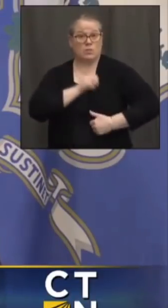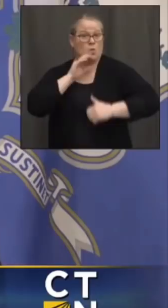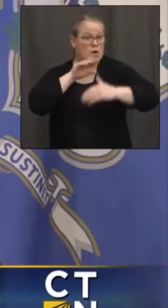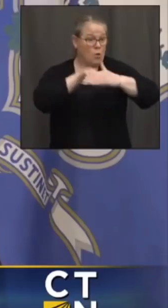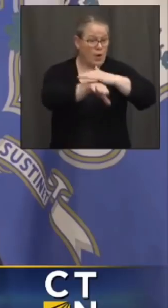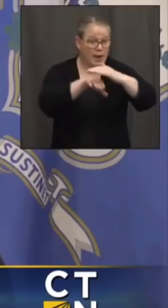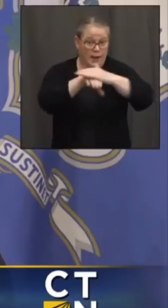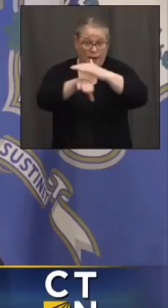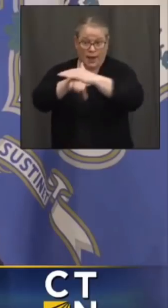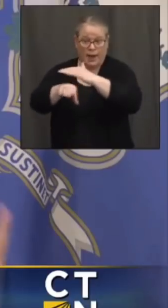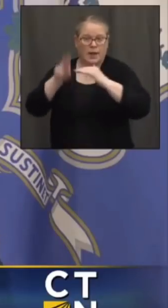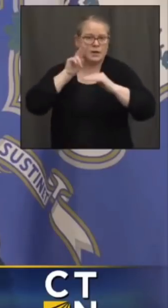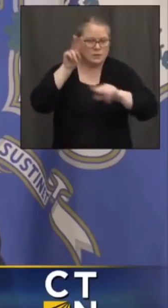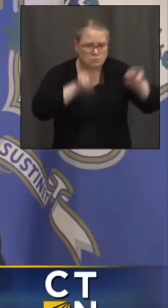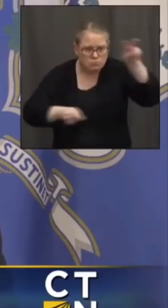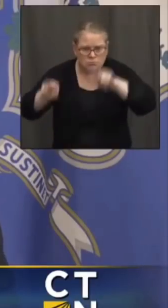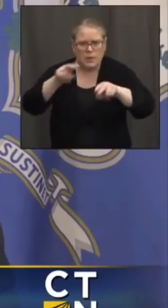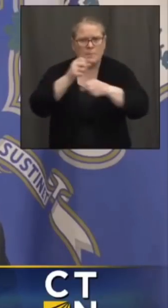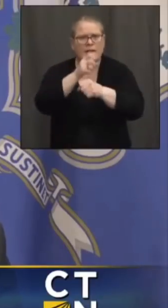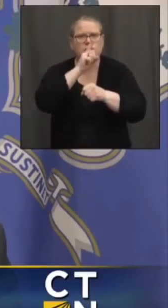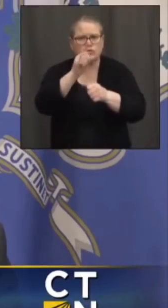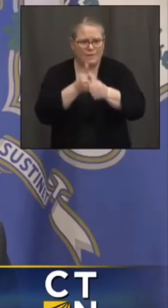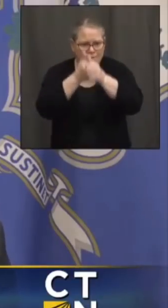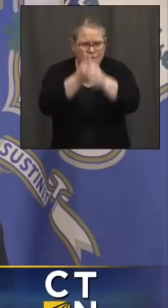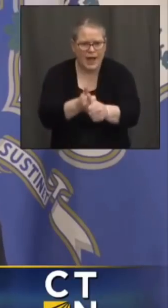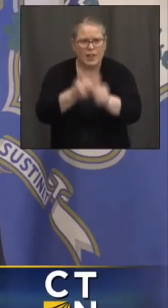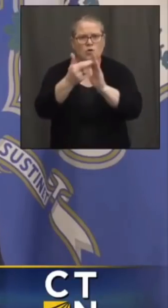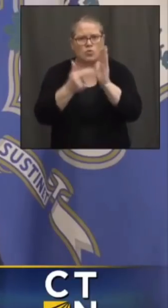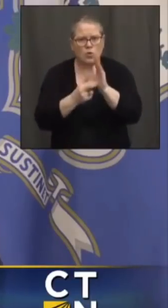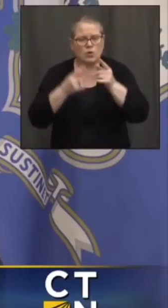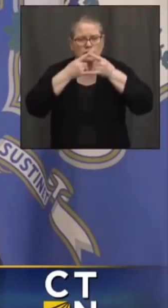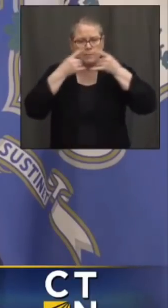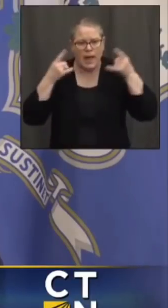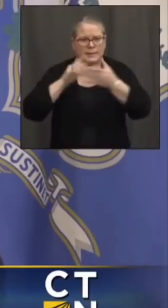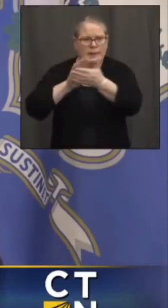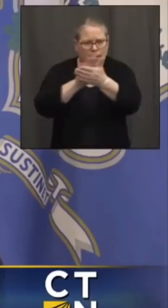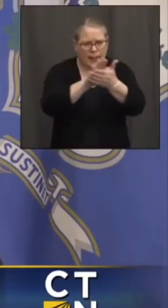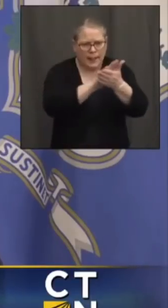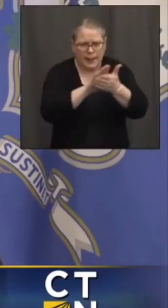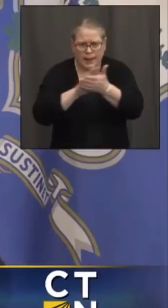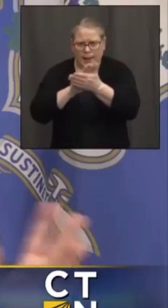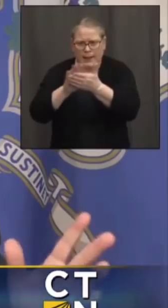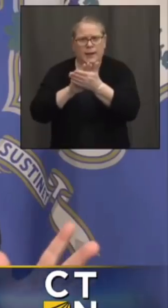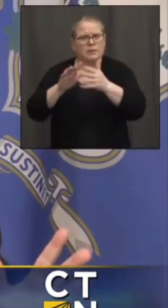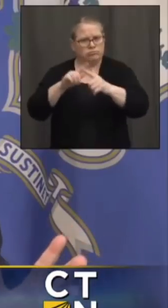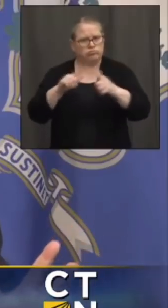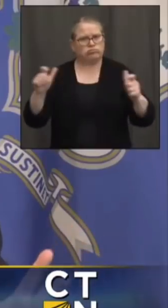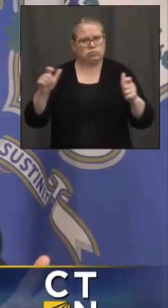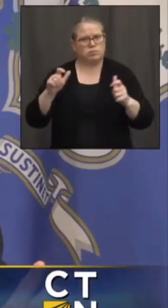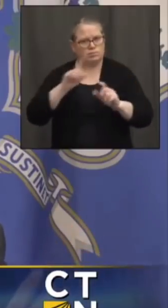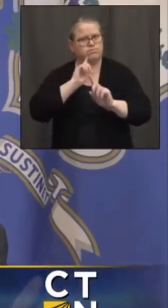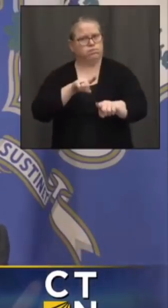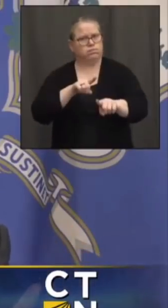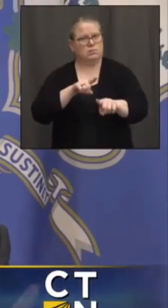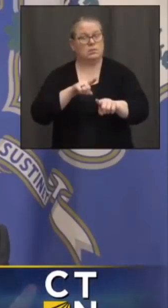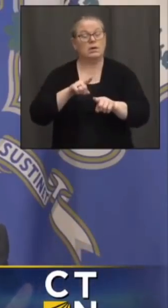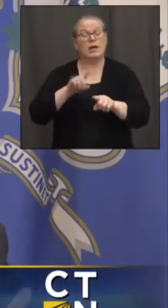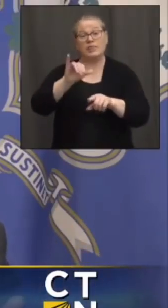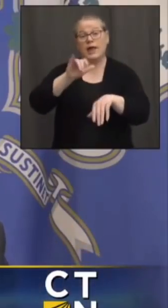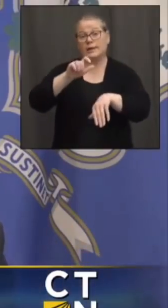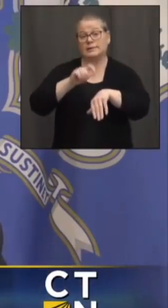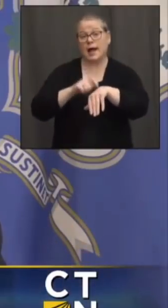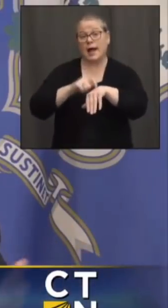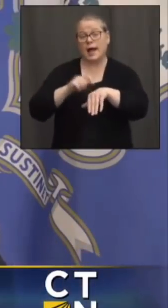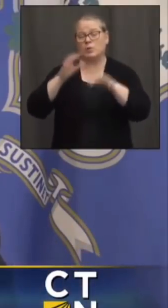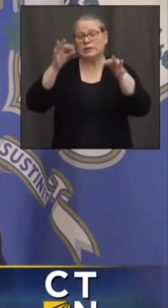disinfecting was going on, making sure people were wearing their mask. What we didn't do at that early on was we said, you're not going to be subject to